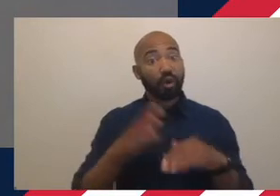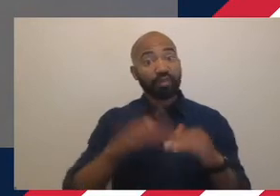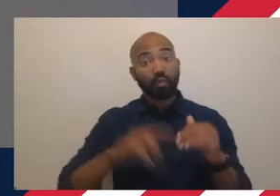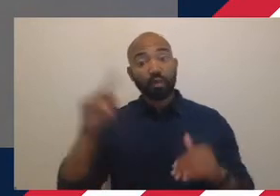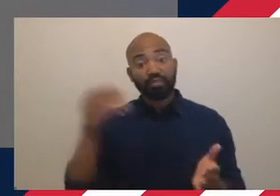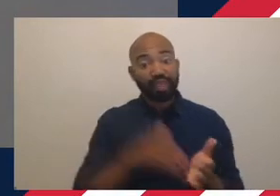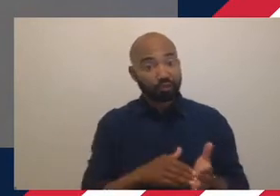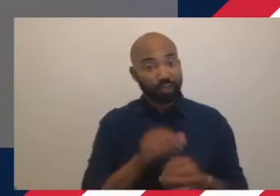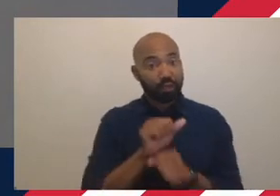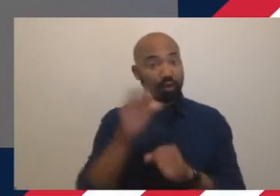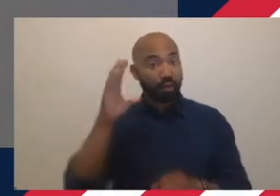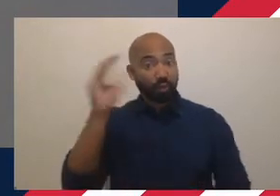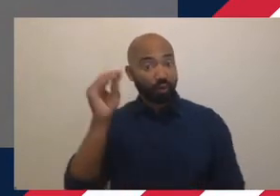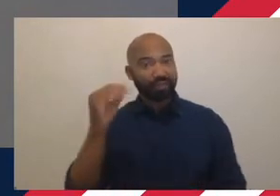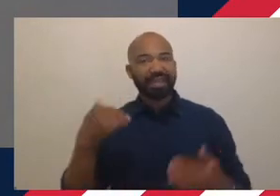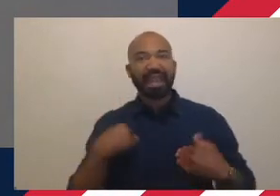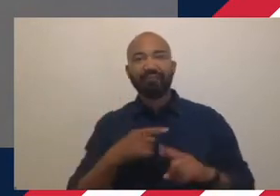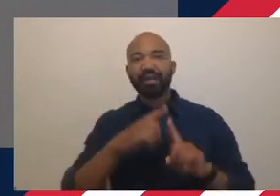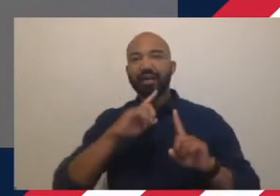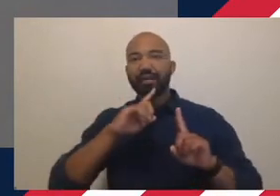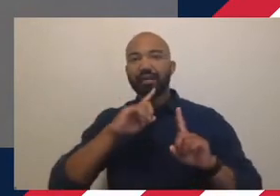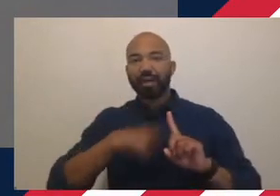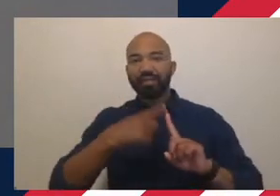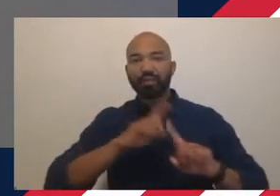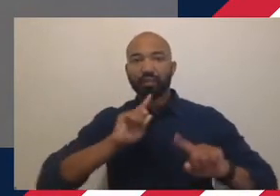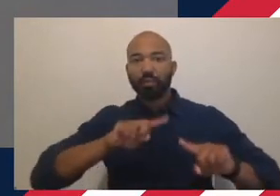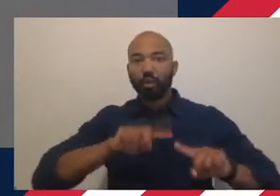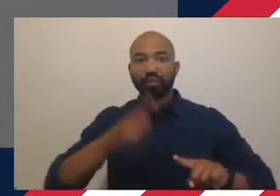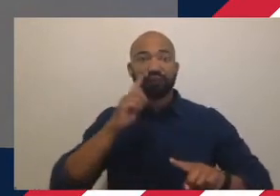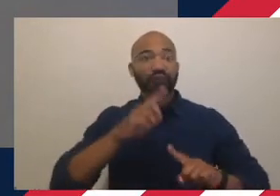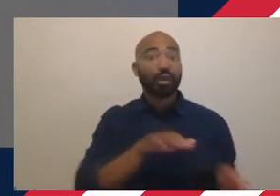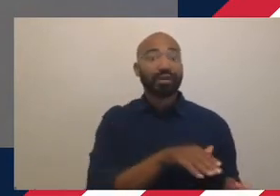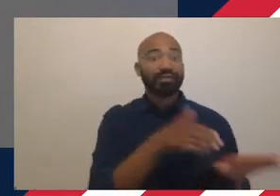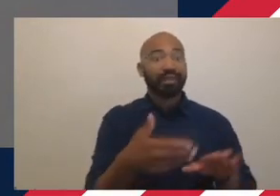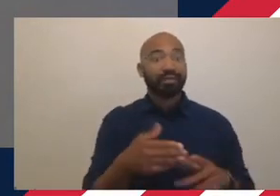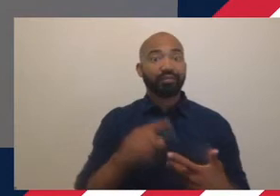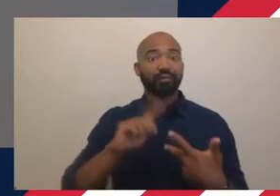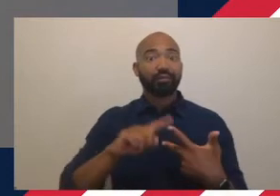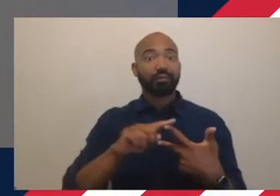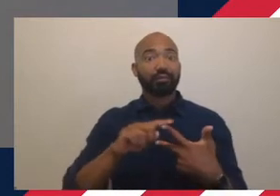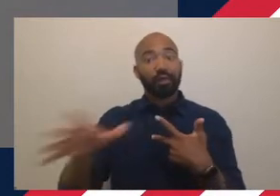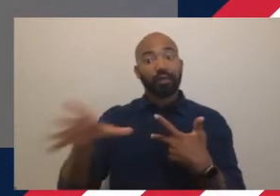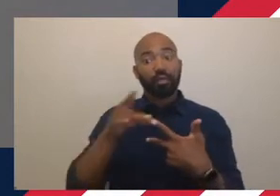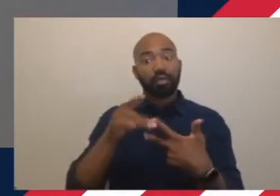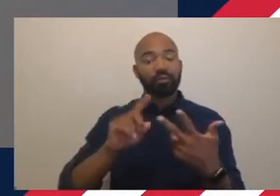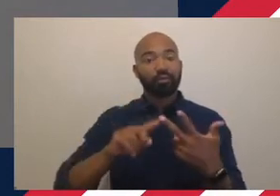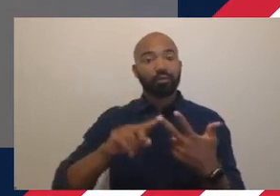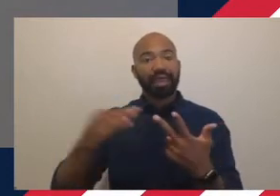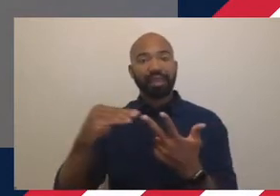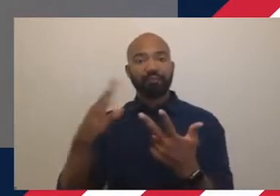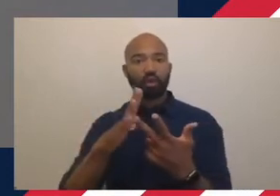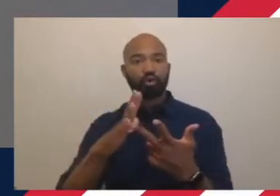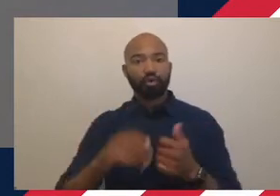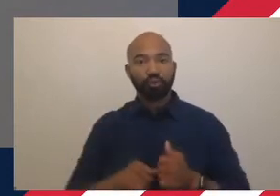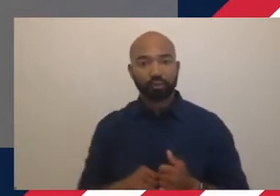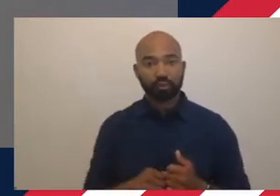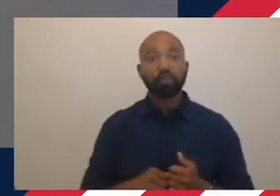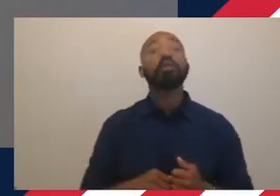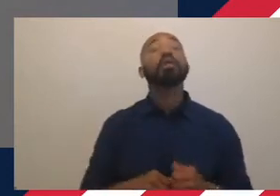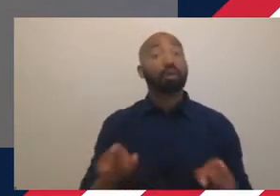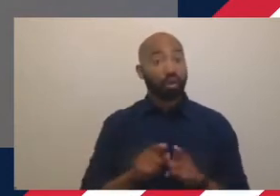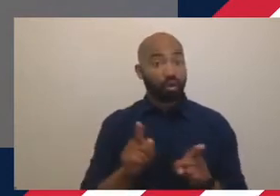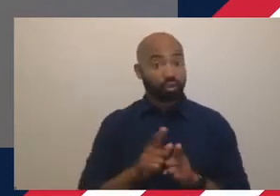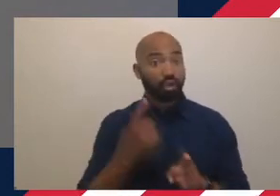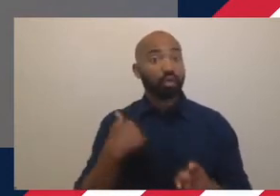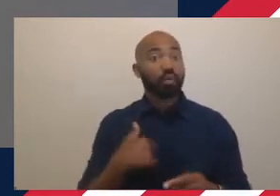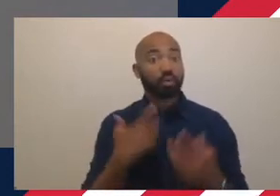submit monthly reports on workers' deaths, infections, and exposure. Additionally, our union is calling for all